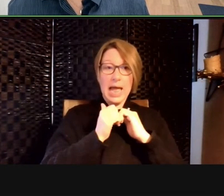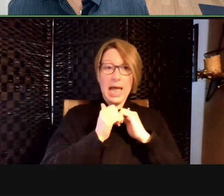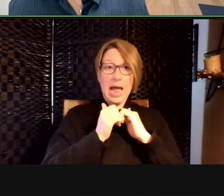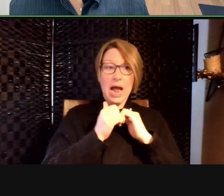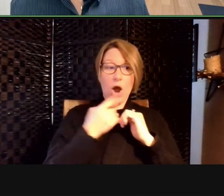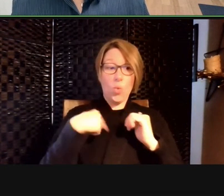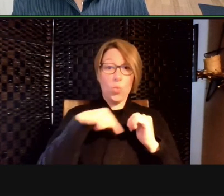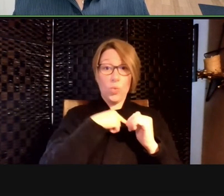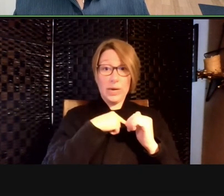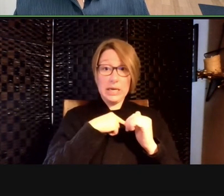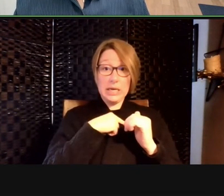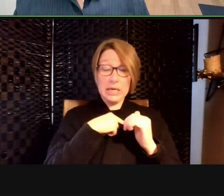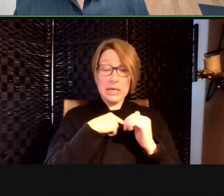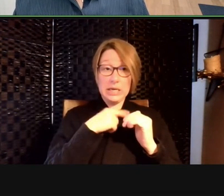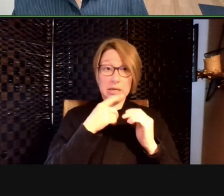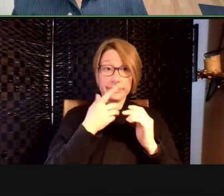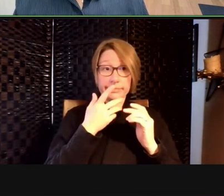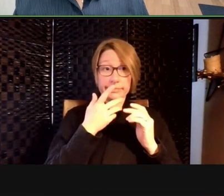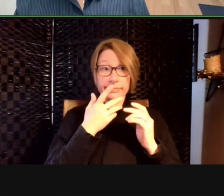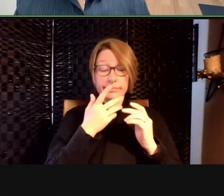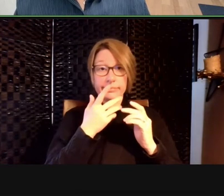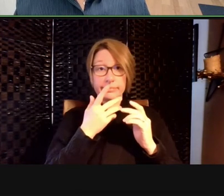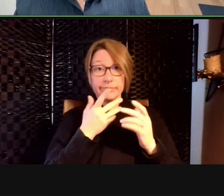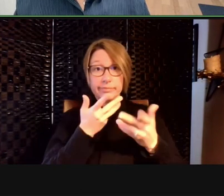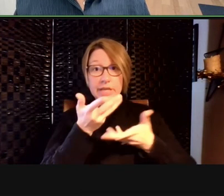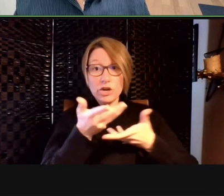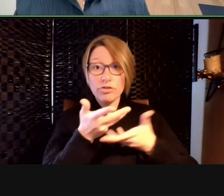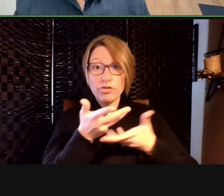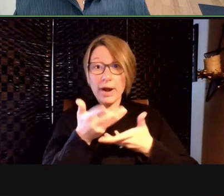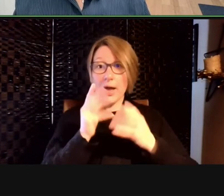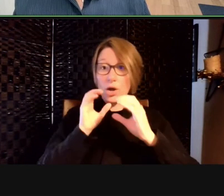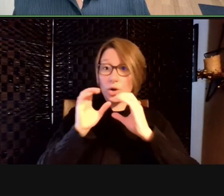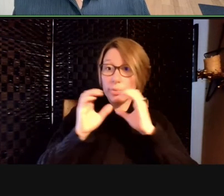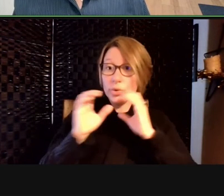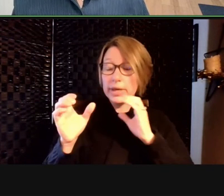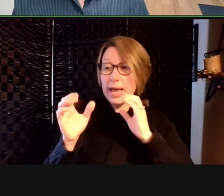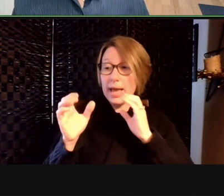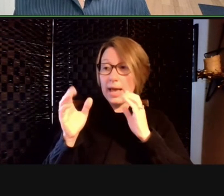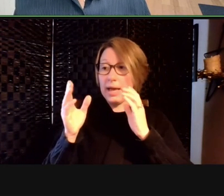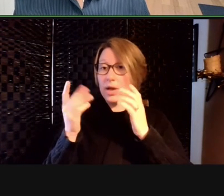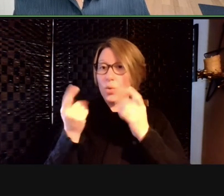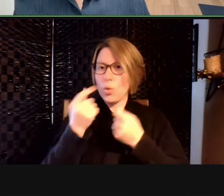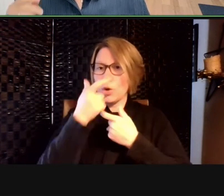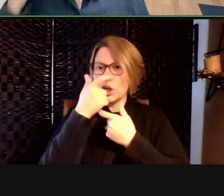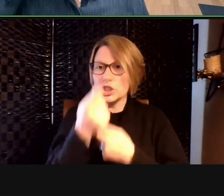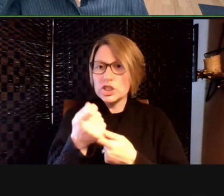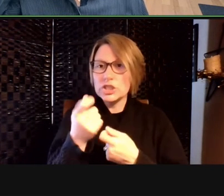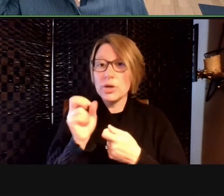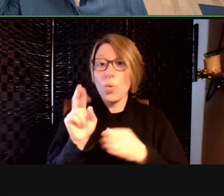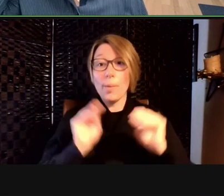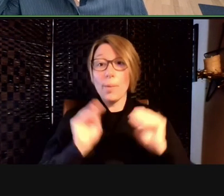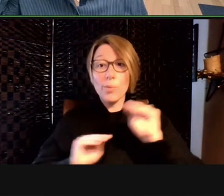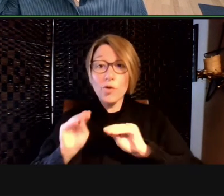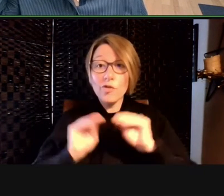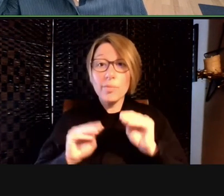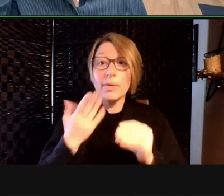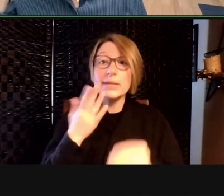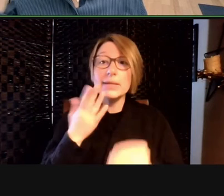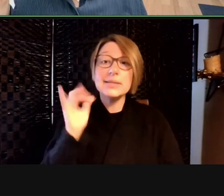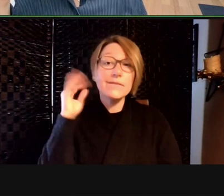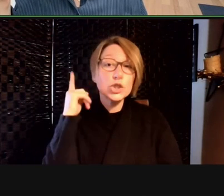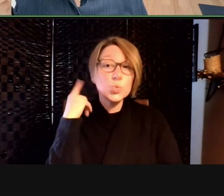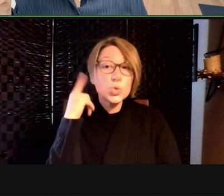decide to socially interact and communicate, or the things that we're interested in, or the stereotype movements we might use, like if you're someone that